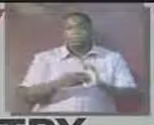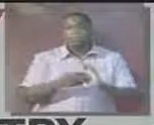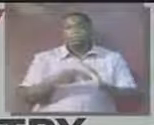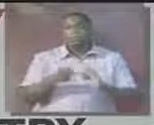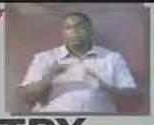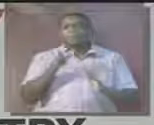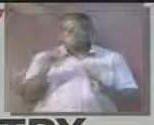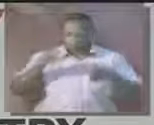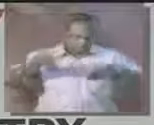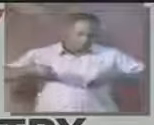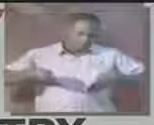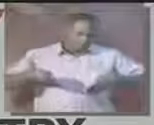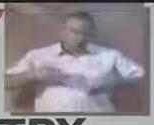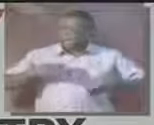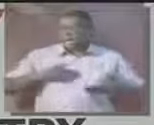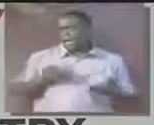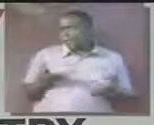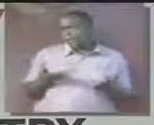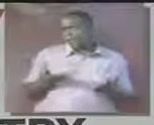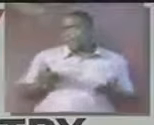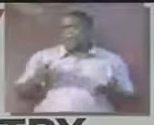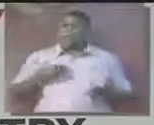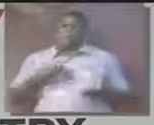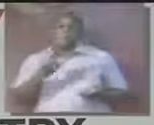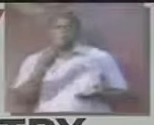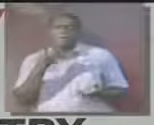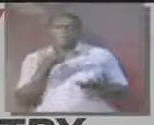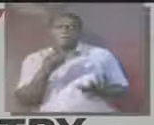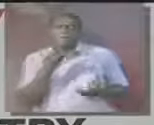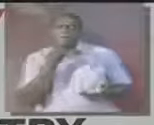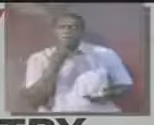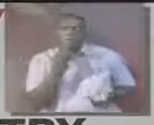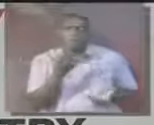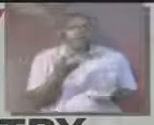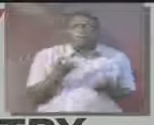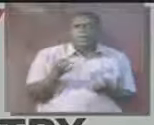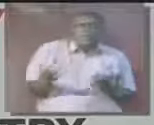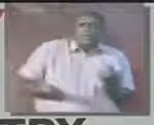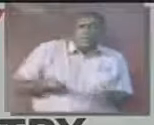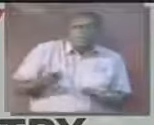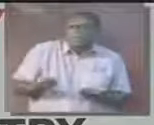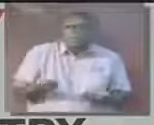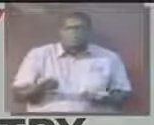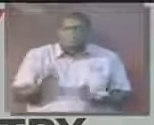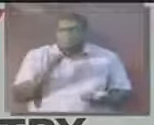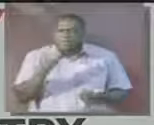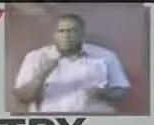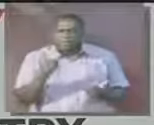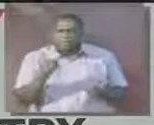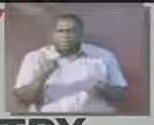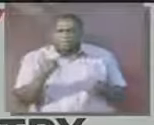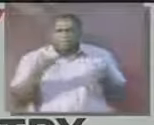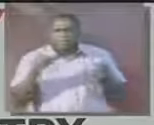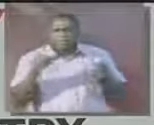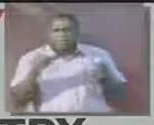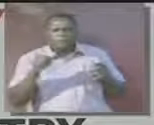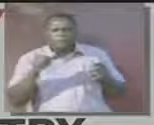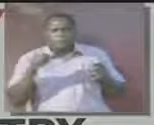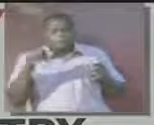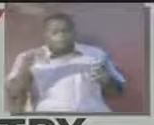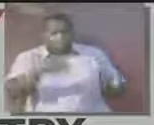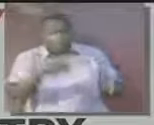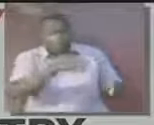about our healthcare workers, for whom I have the deepest respect and admiration. But don't